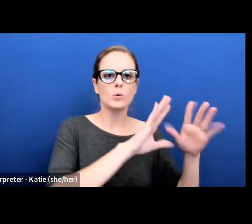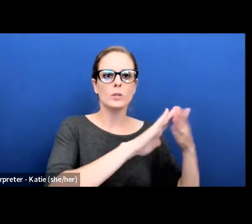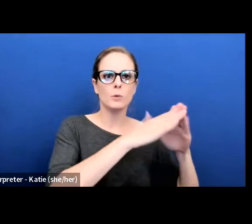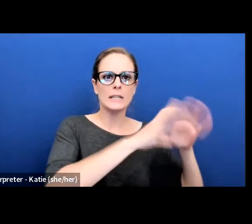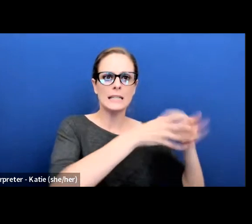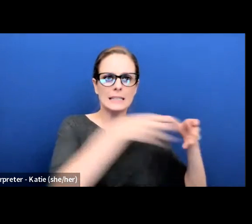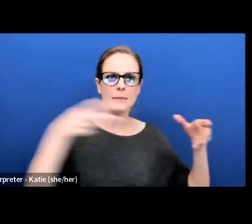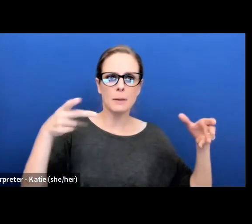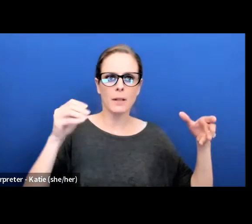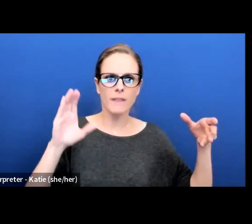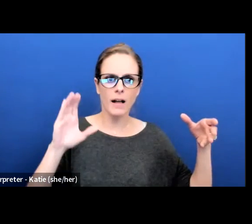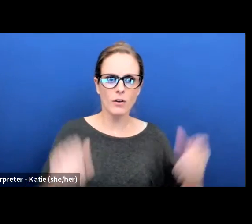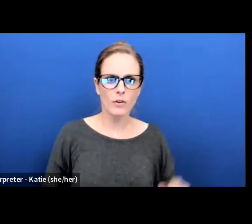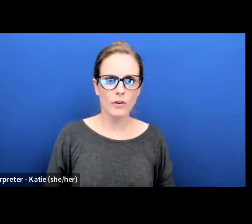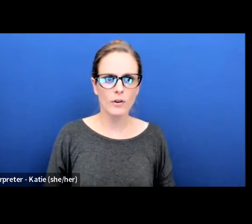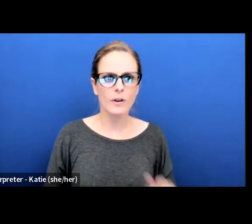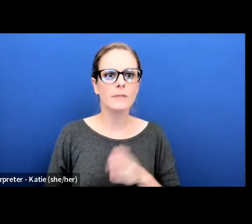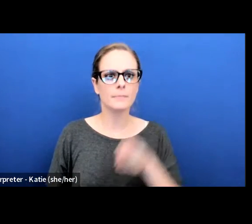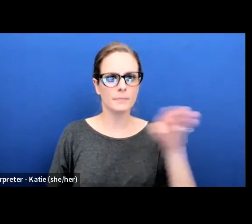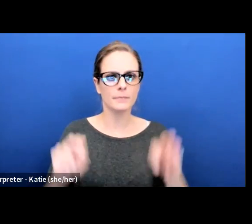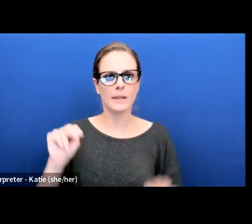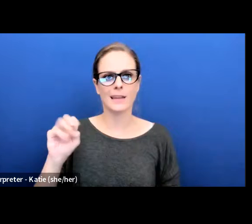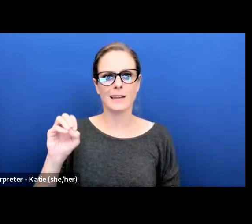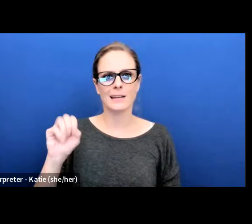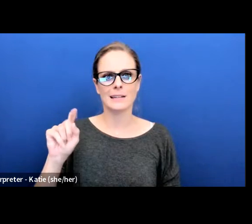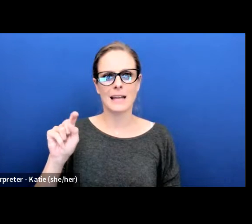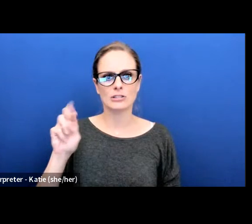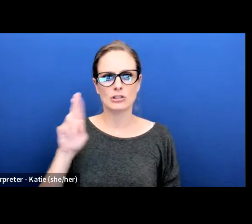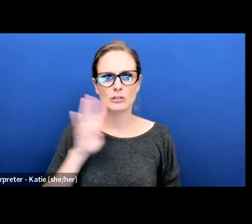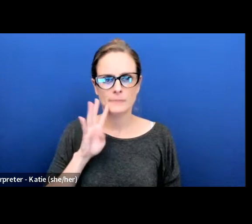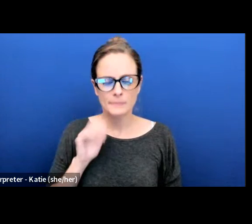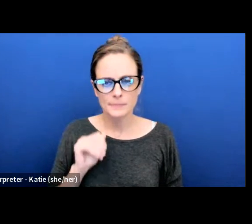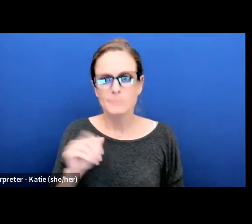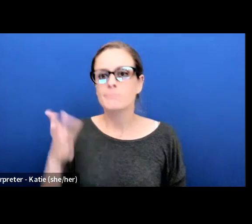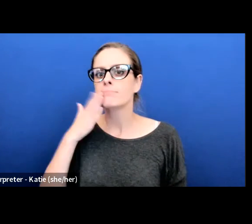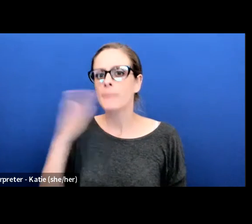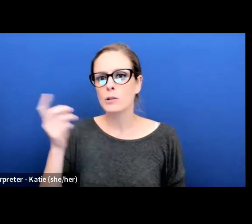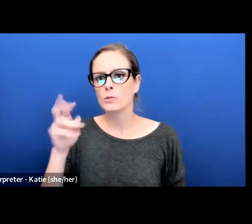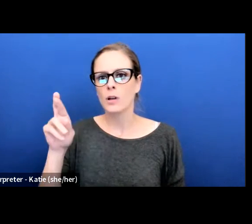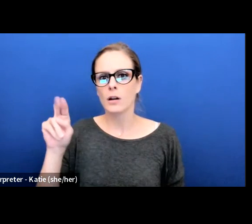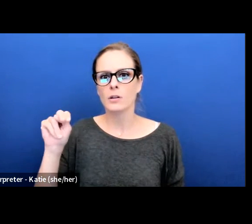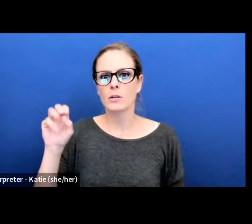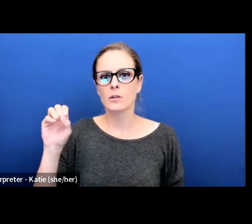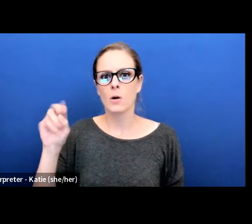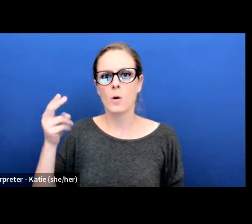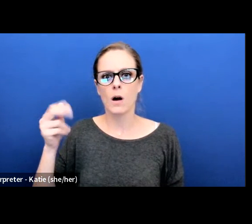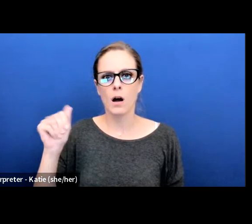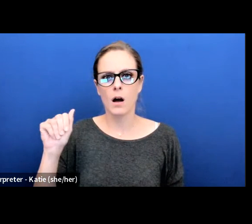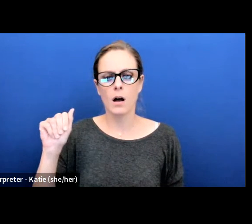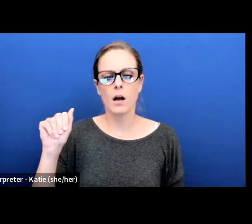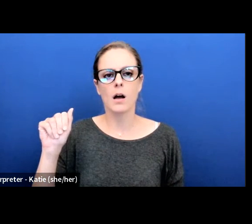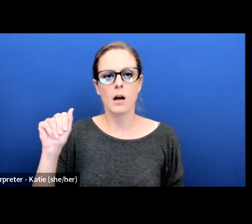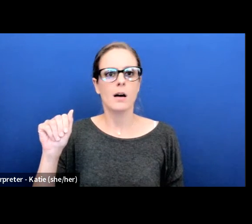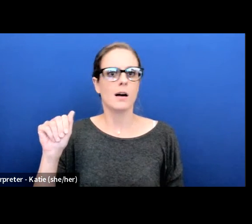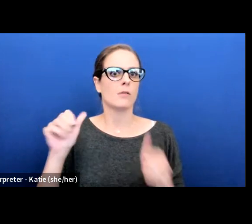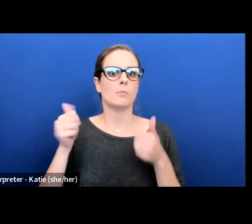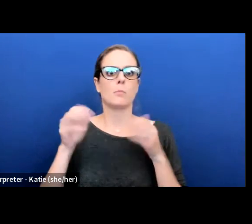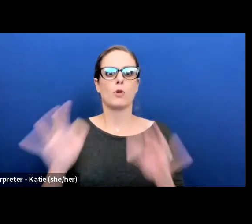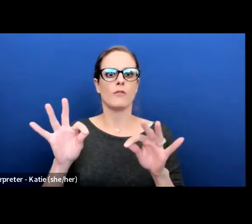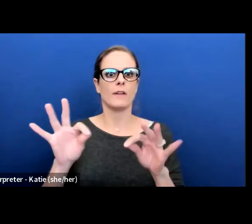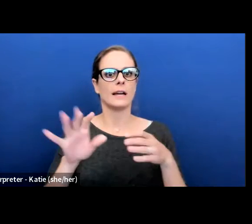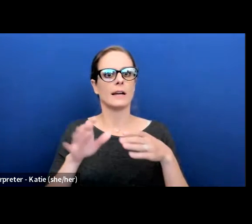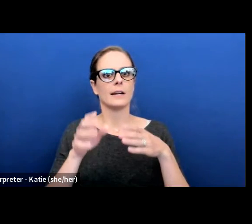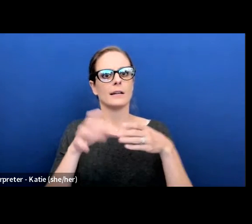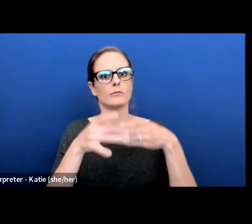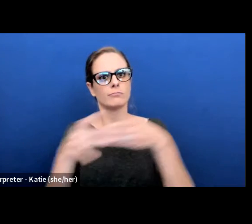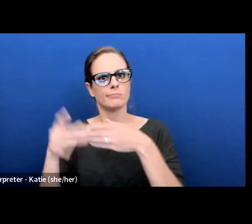Yes, thank you, Dr. Noha. And I think that's actually a great place to transition over to Deputy Director George Ayala to get the